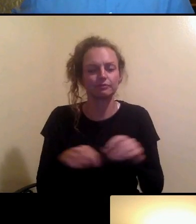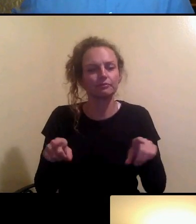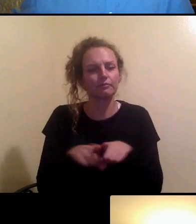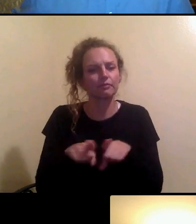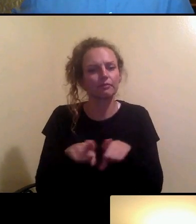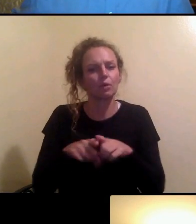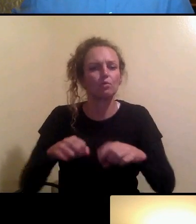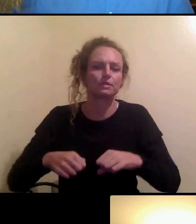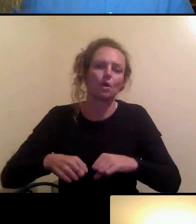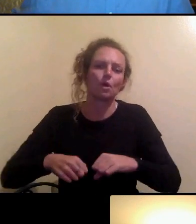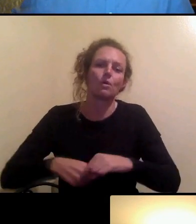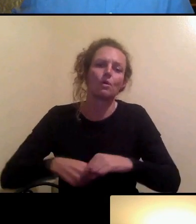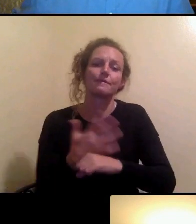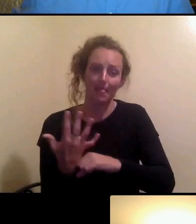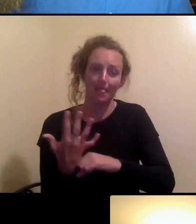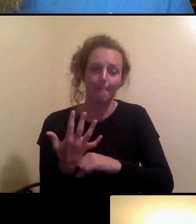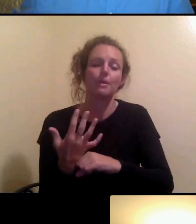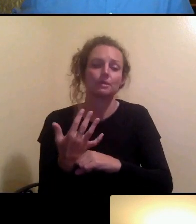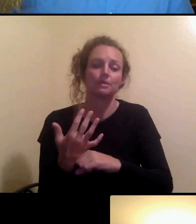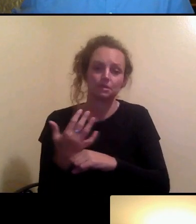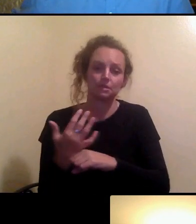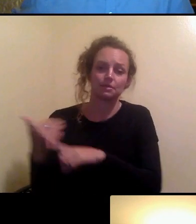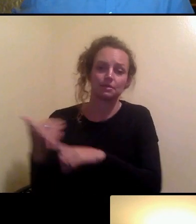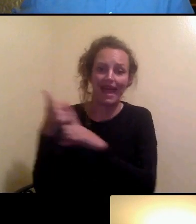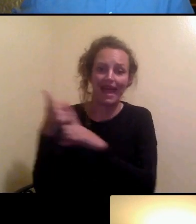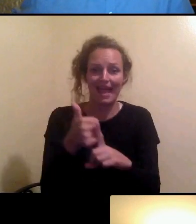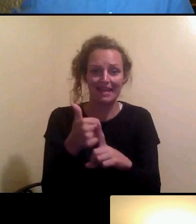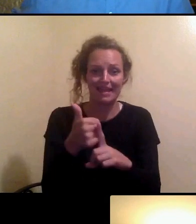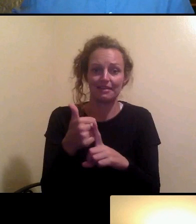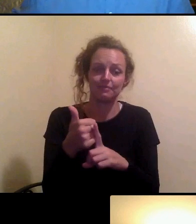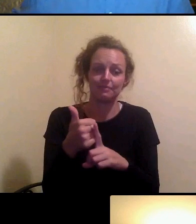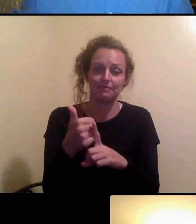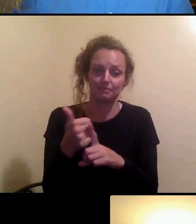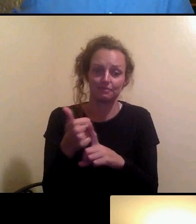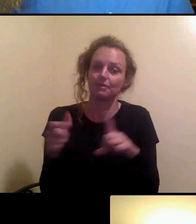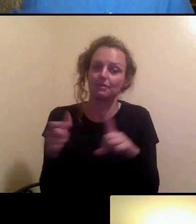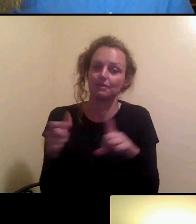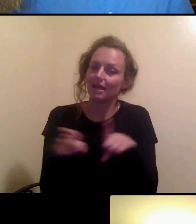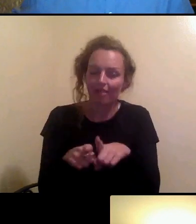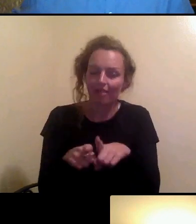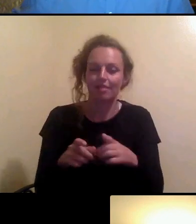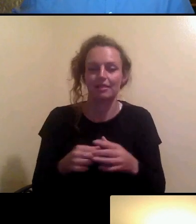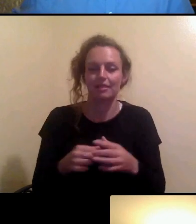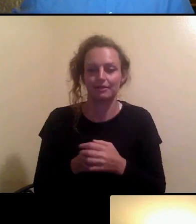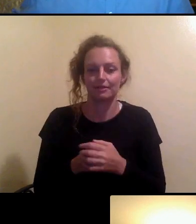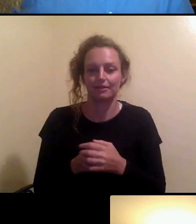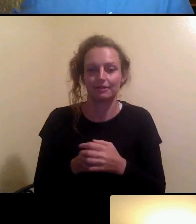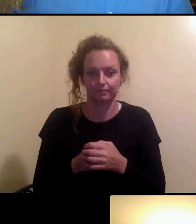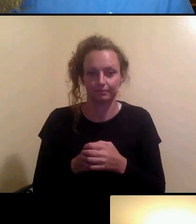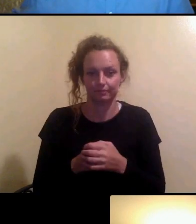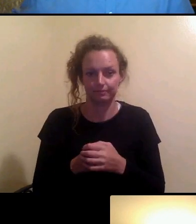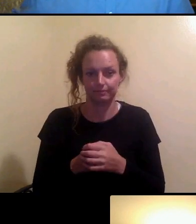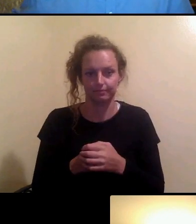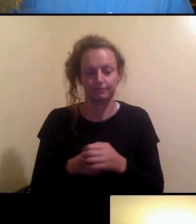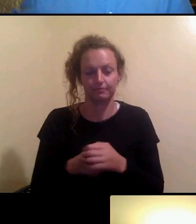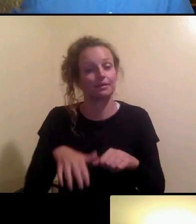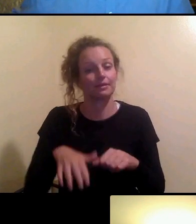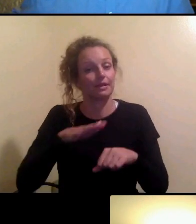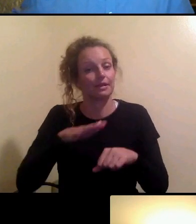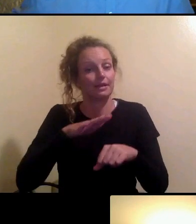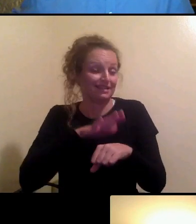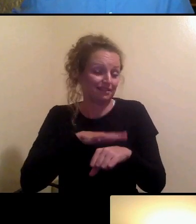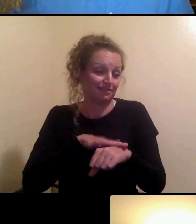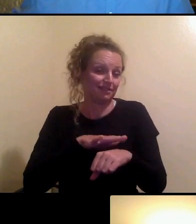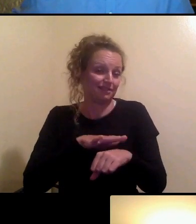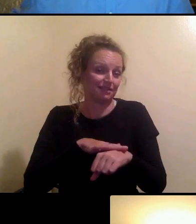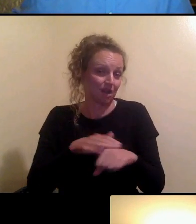that is, and also philanthropy, really, that it's high time we paid more attention to the